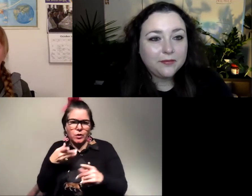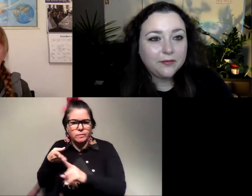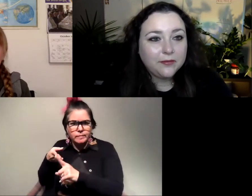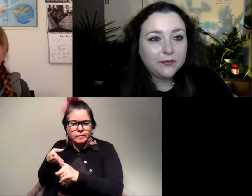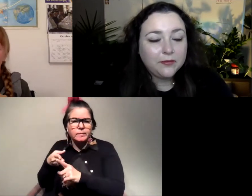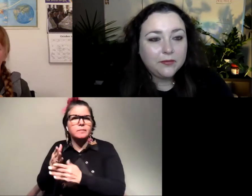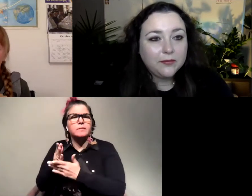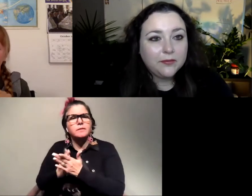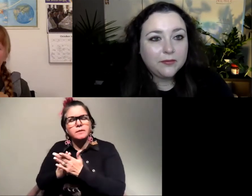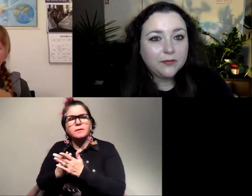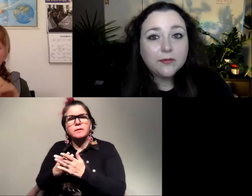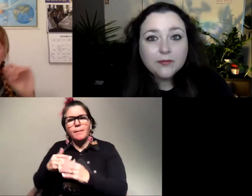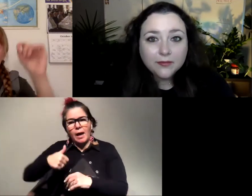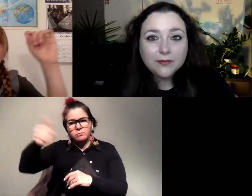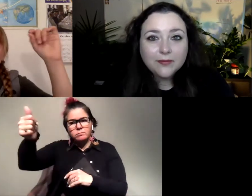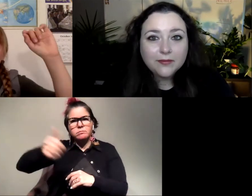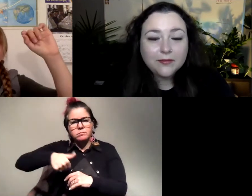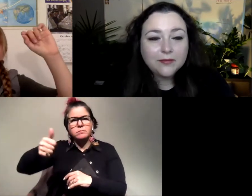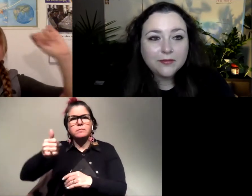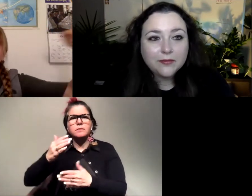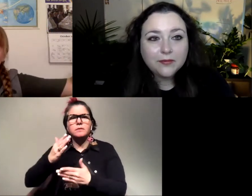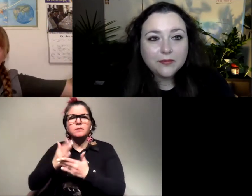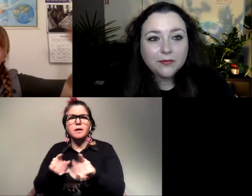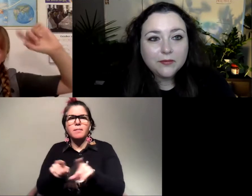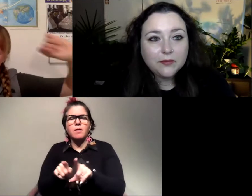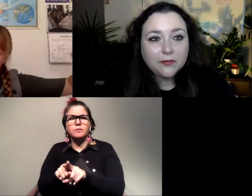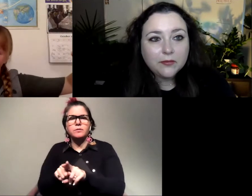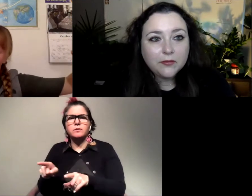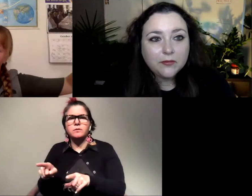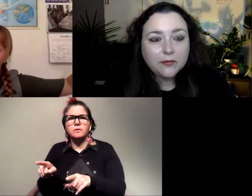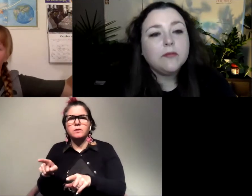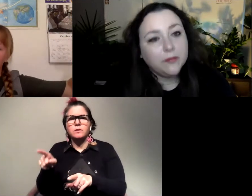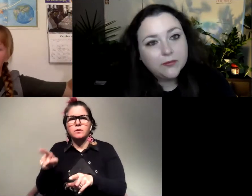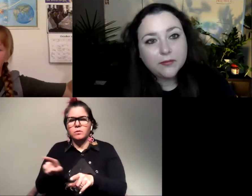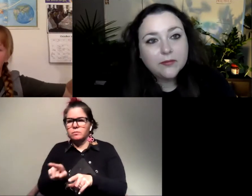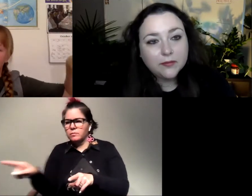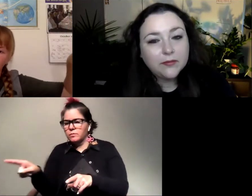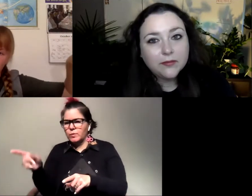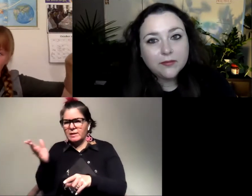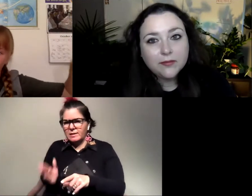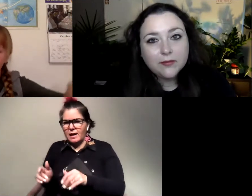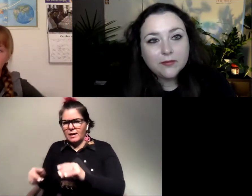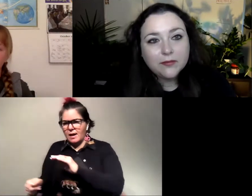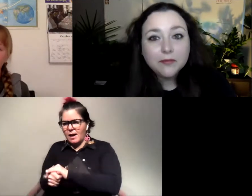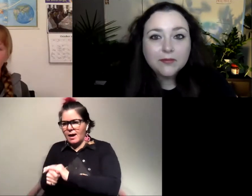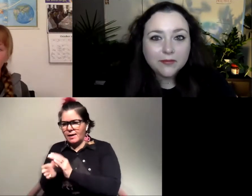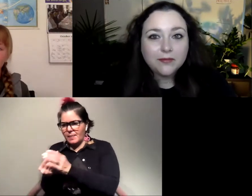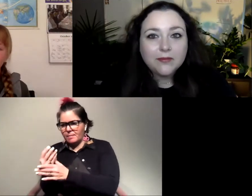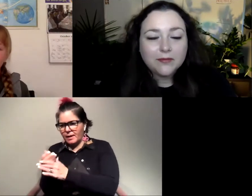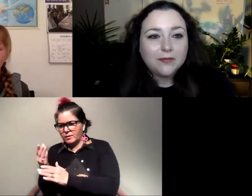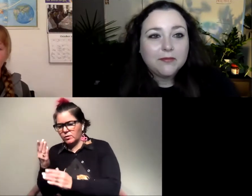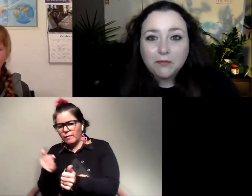them do this vertical migration, and then some of them also, they'll like go straight to the side and hide in the plants as their like dark place to avoid the